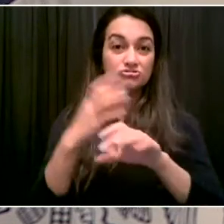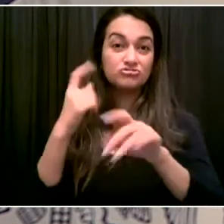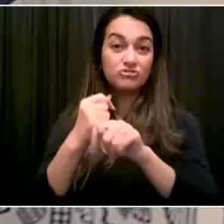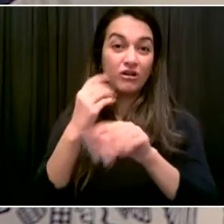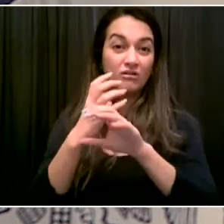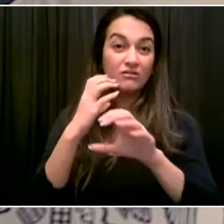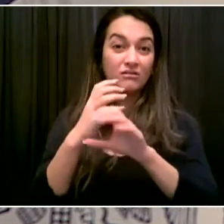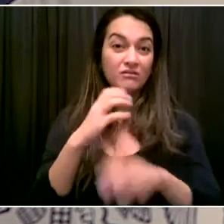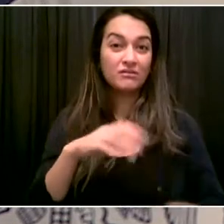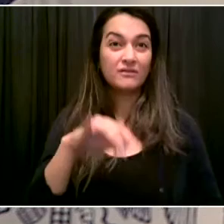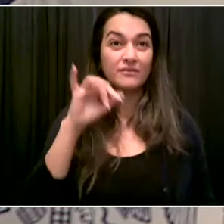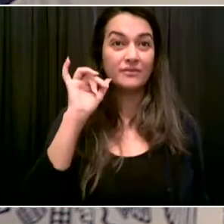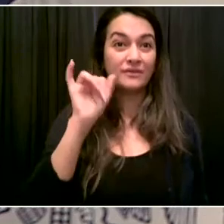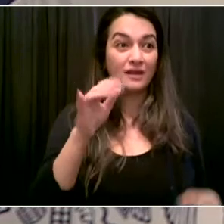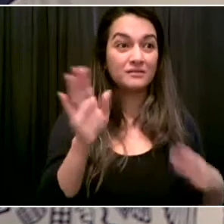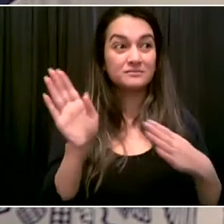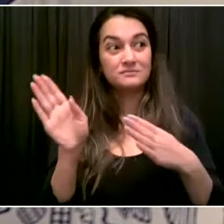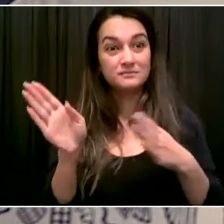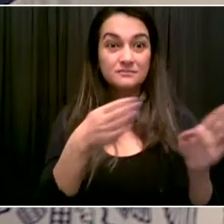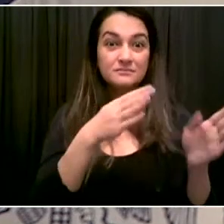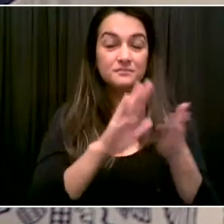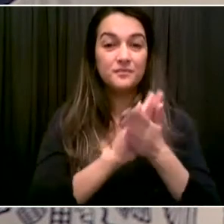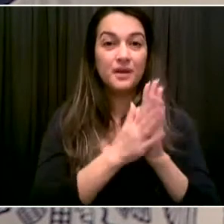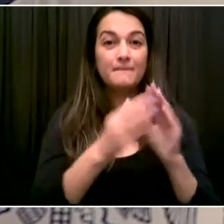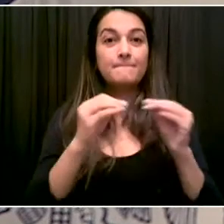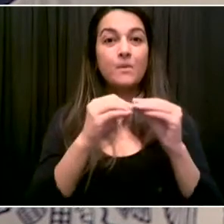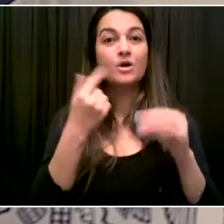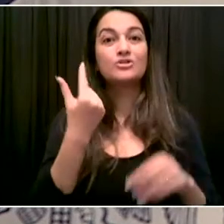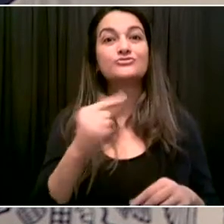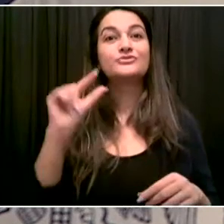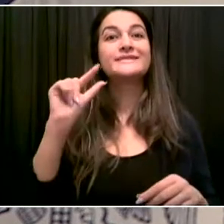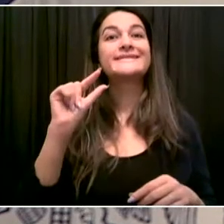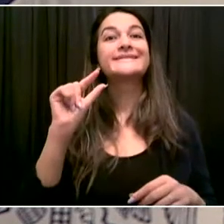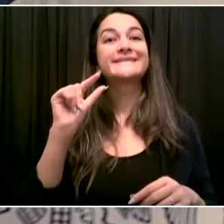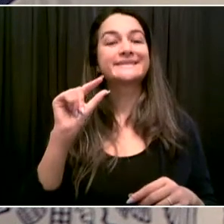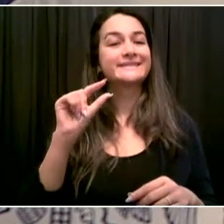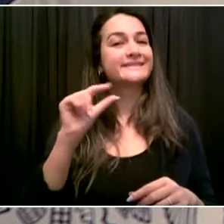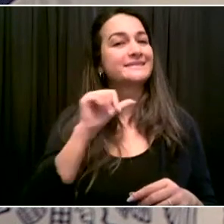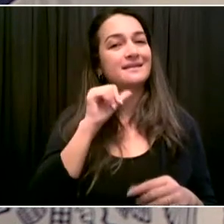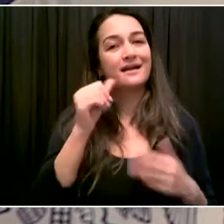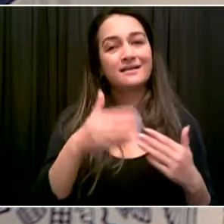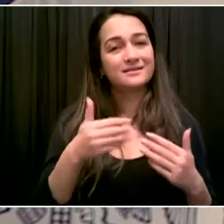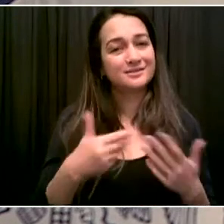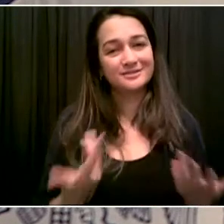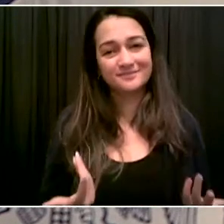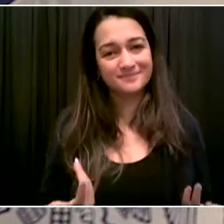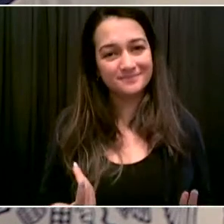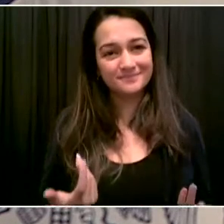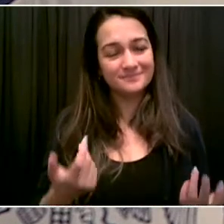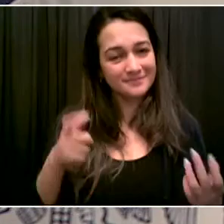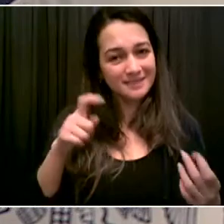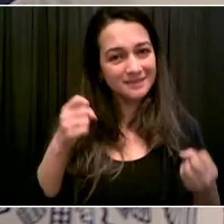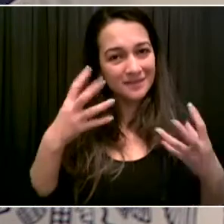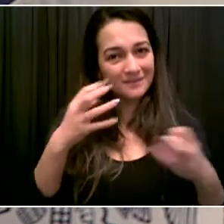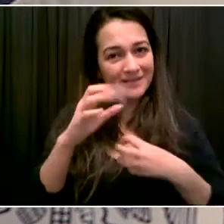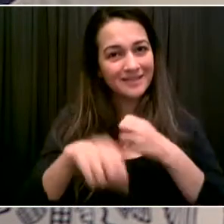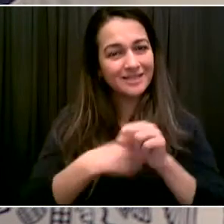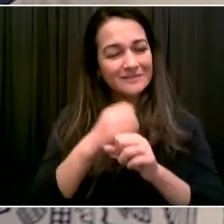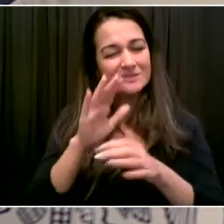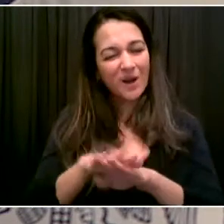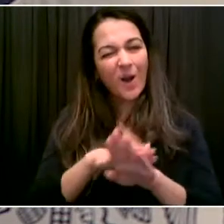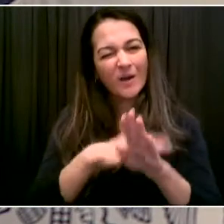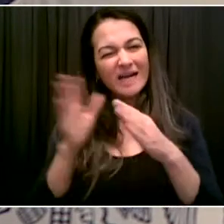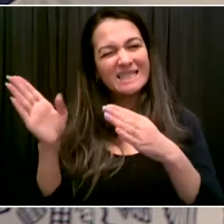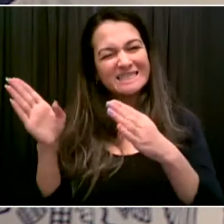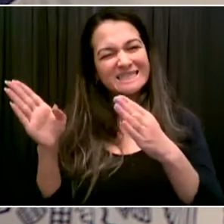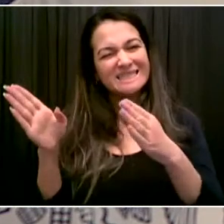years. The good news is it can be done. We've seen it. A good example, Hank referenced NYC Ferry.